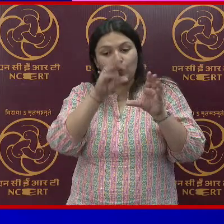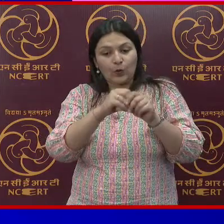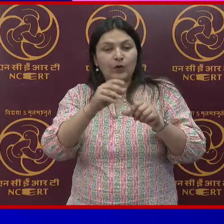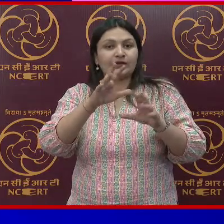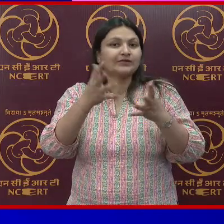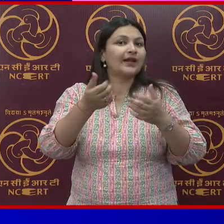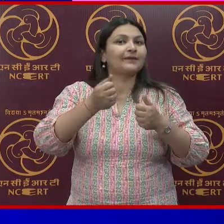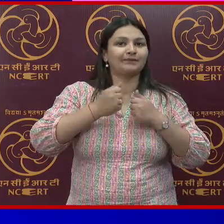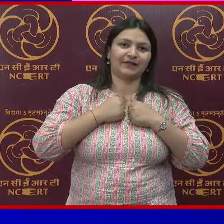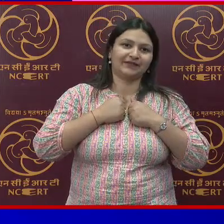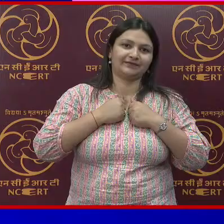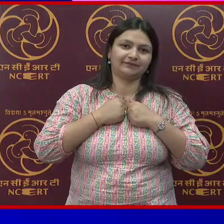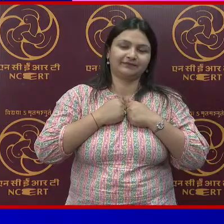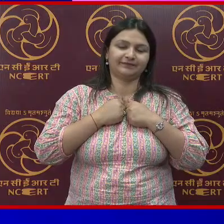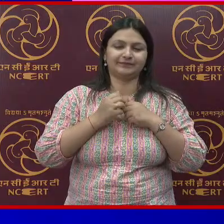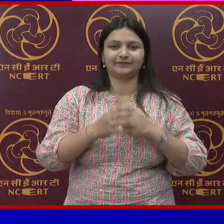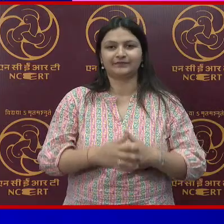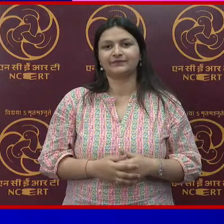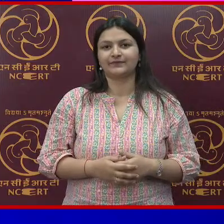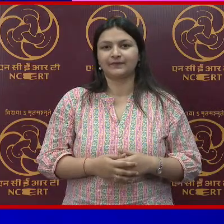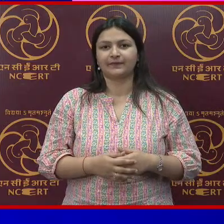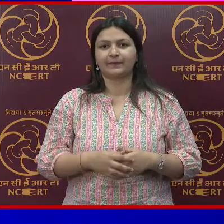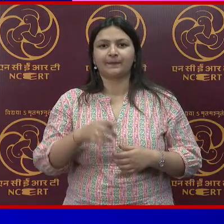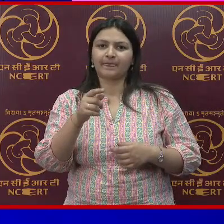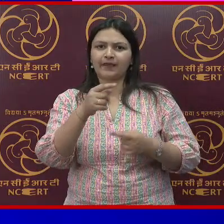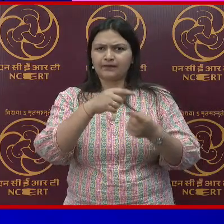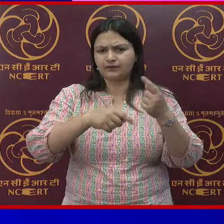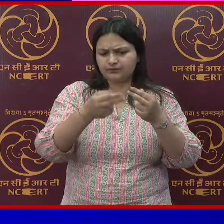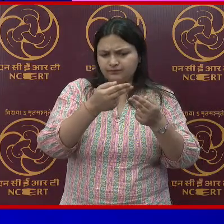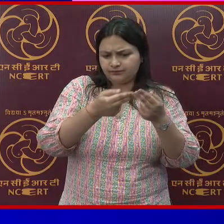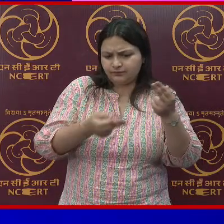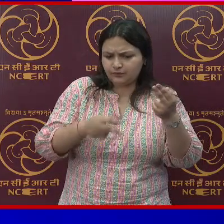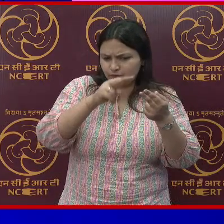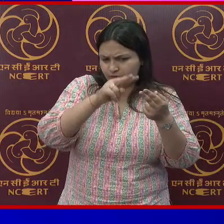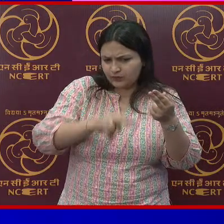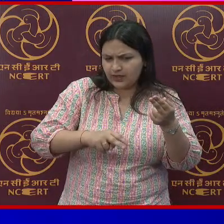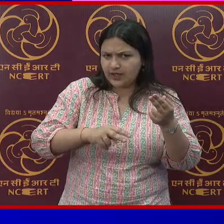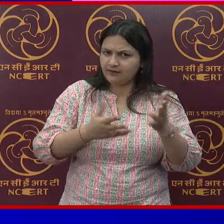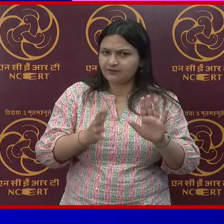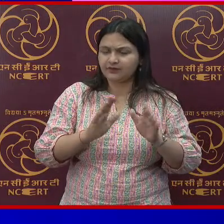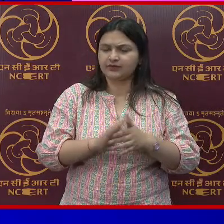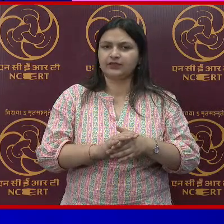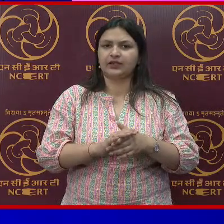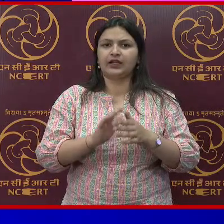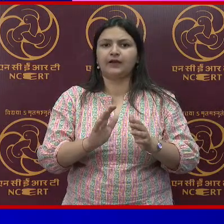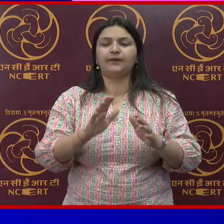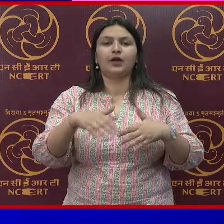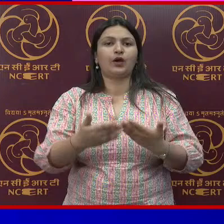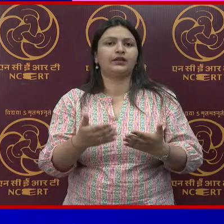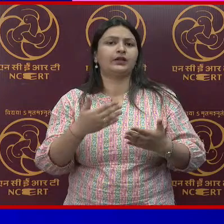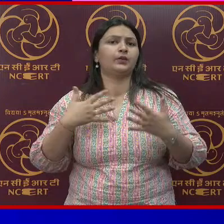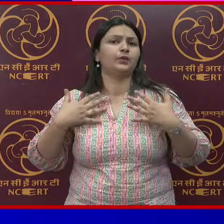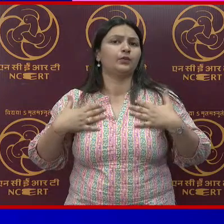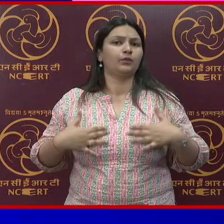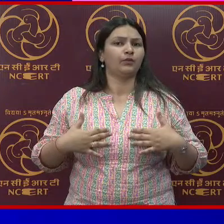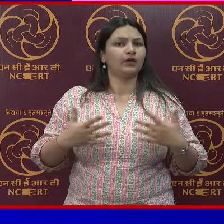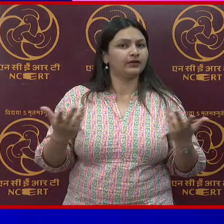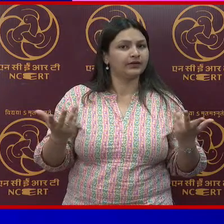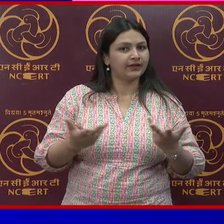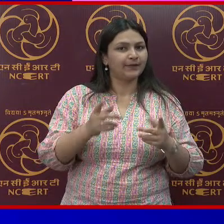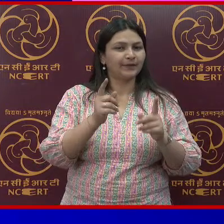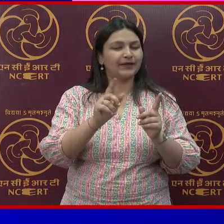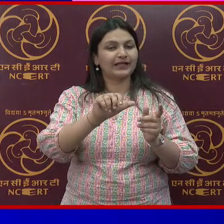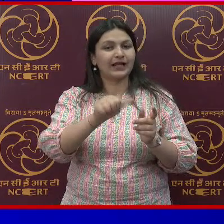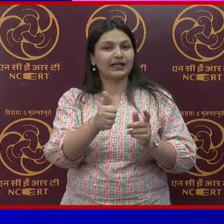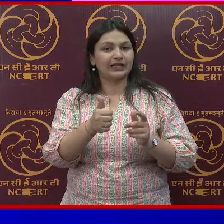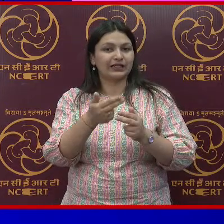perfect. Okay. So, now you just read this poem, it is so beautiful, and coming to the other body parts, we have another little song